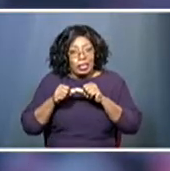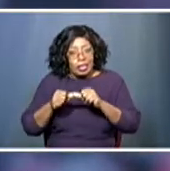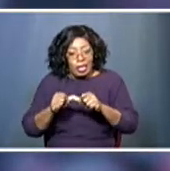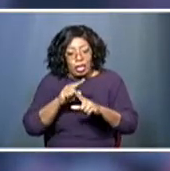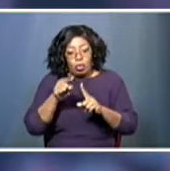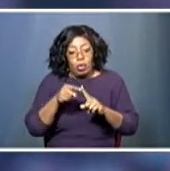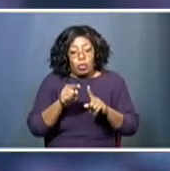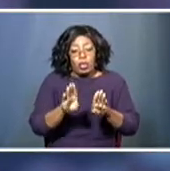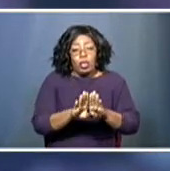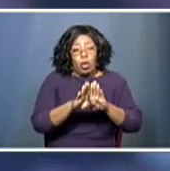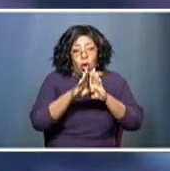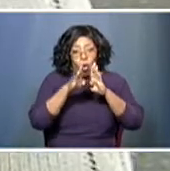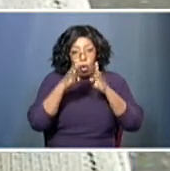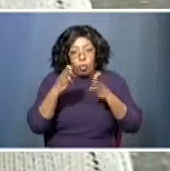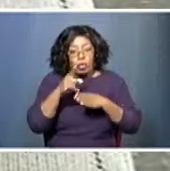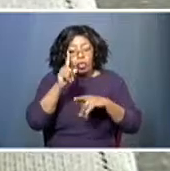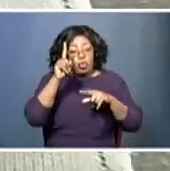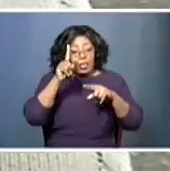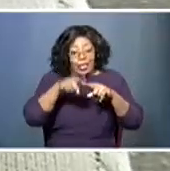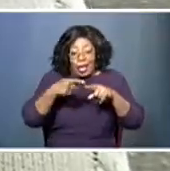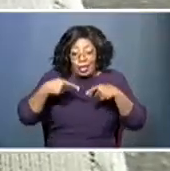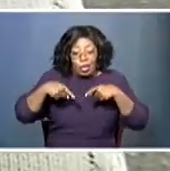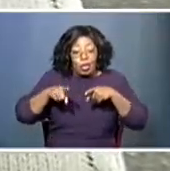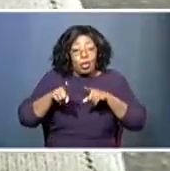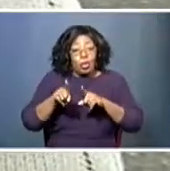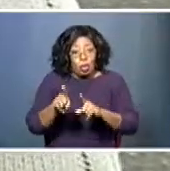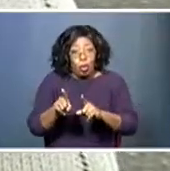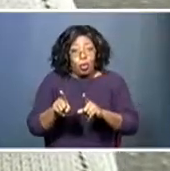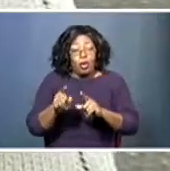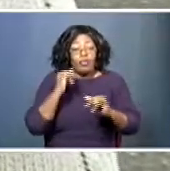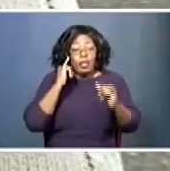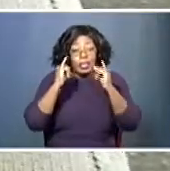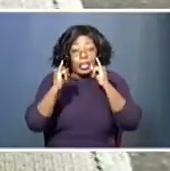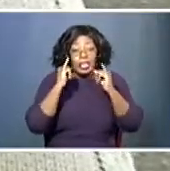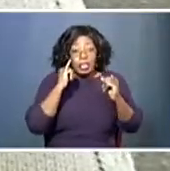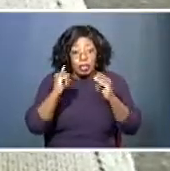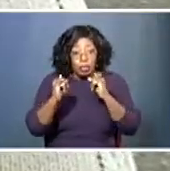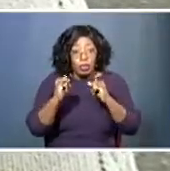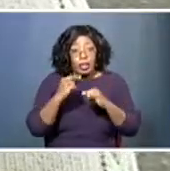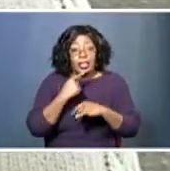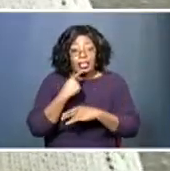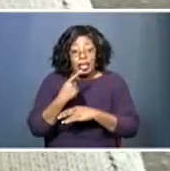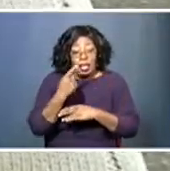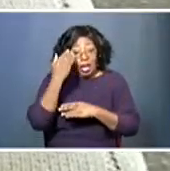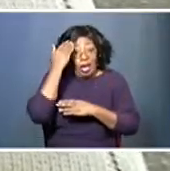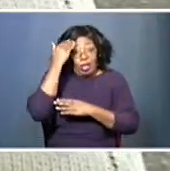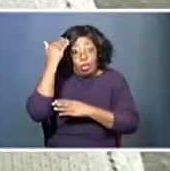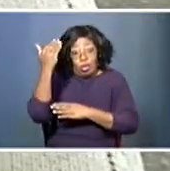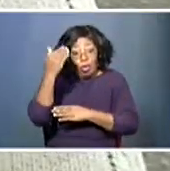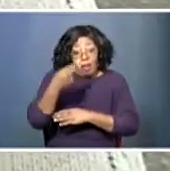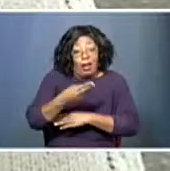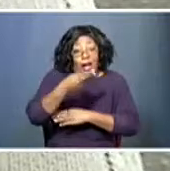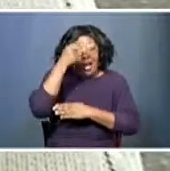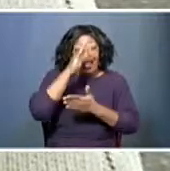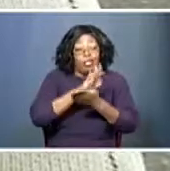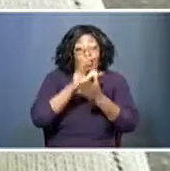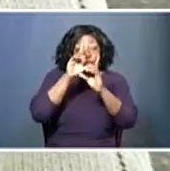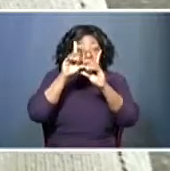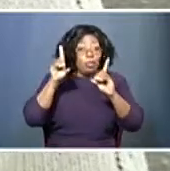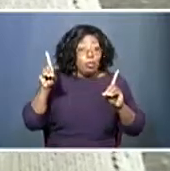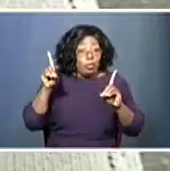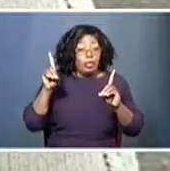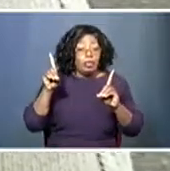open back up, you cannot go for an interview and said, I do not have a high school diploma